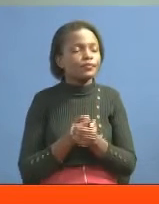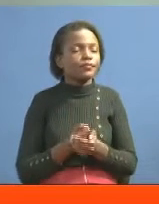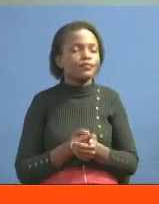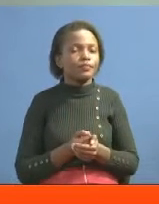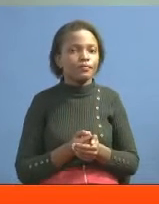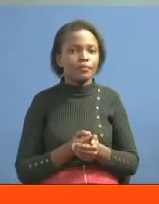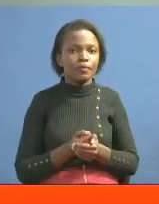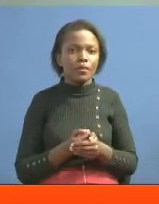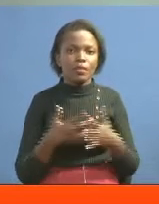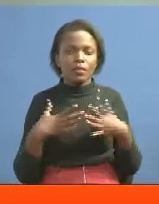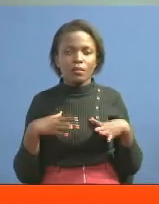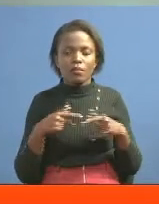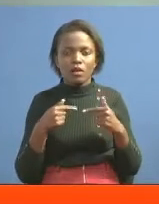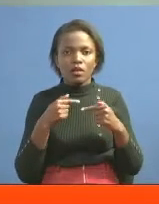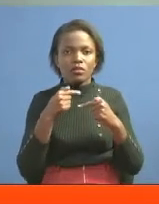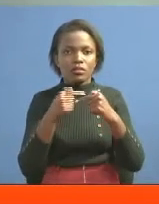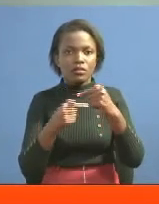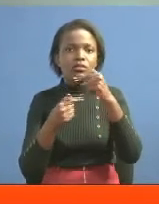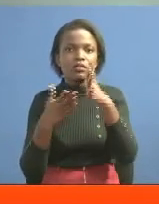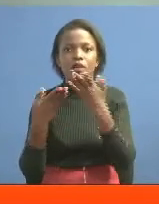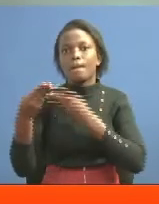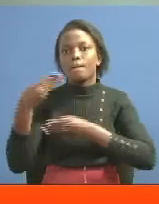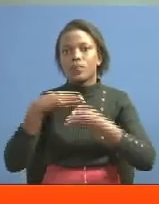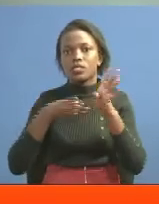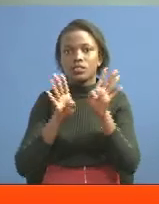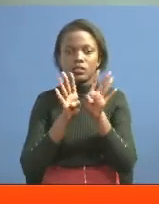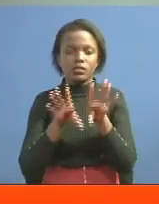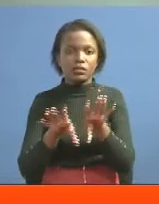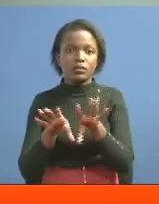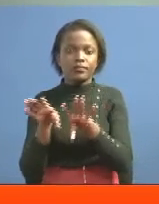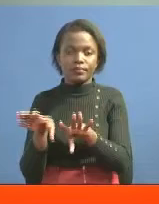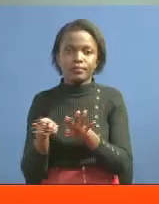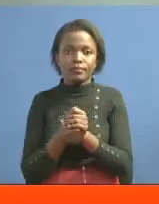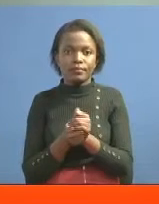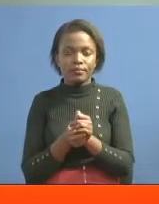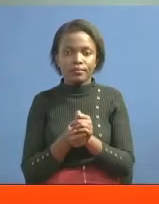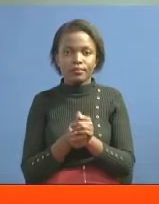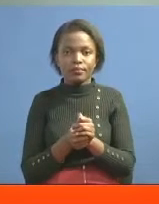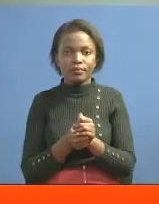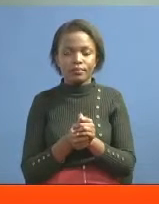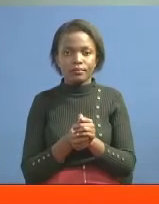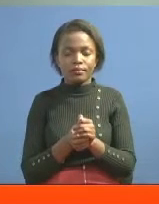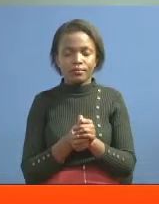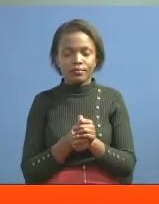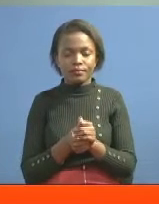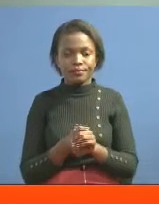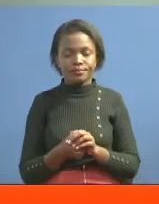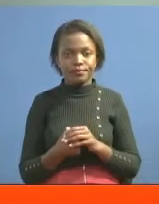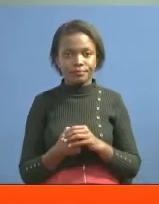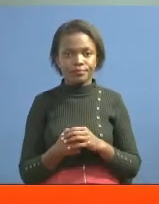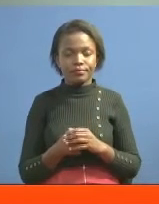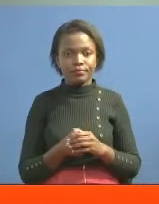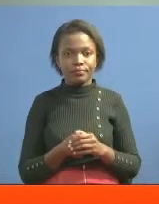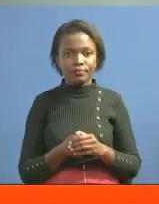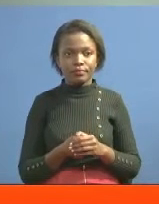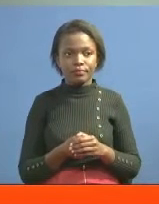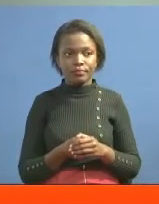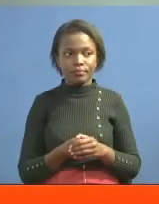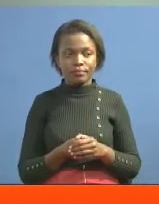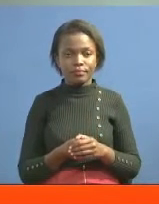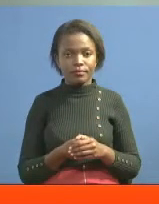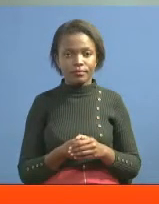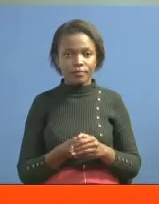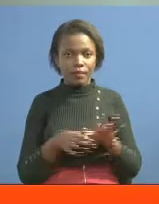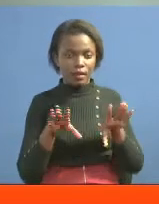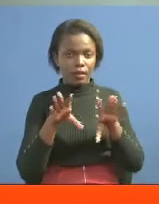as people continue to do businesses, because you know, businessmen are known to be tenacious in terms of you know, wanting to make